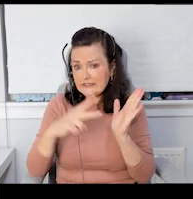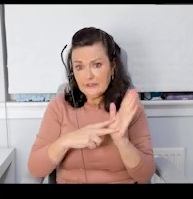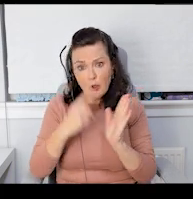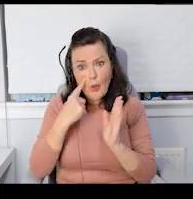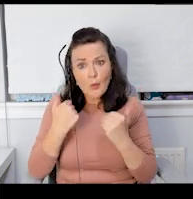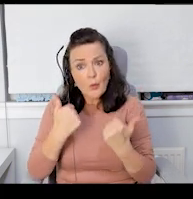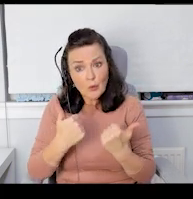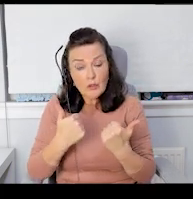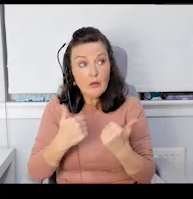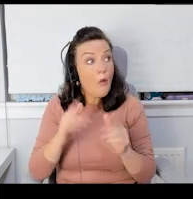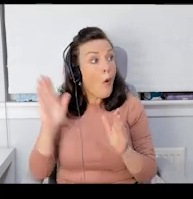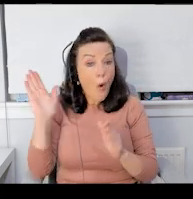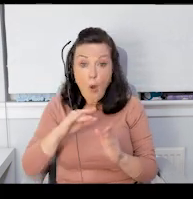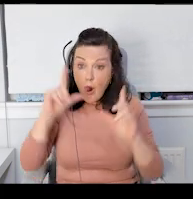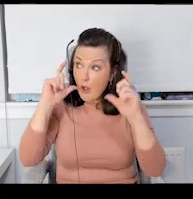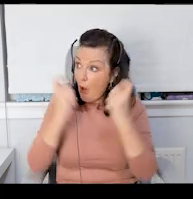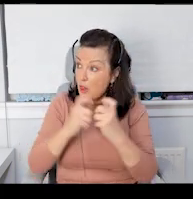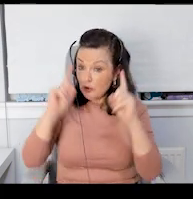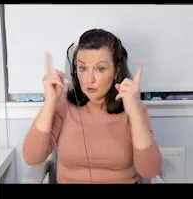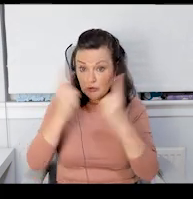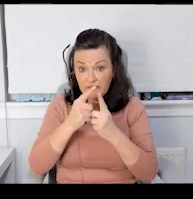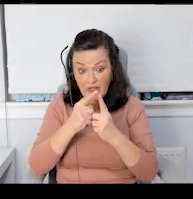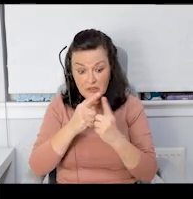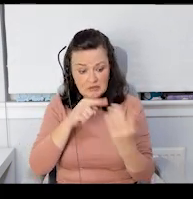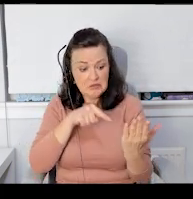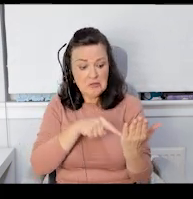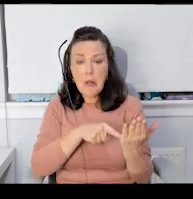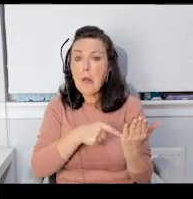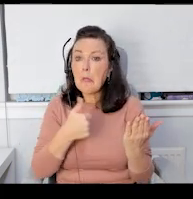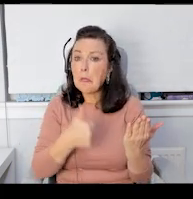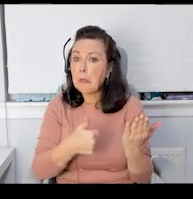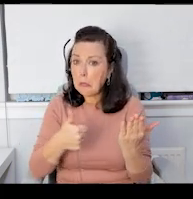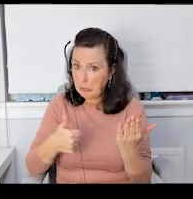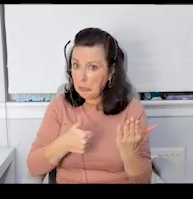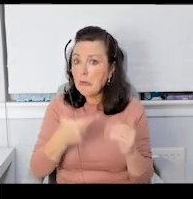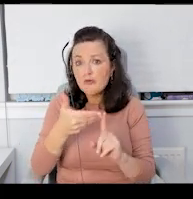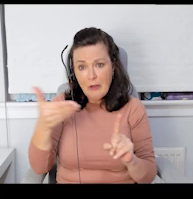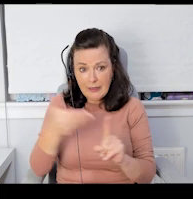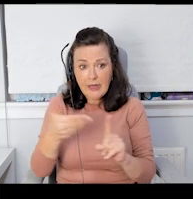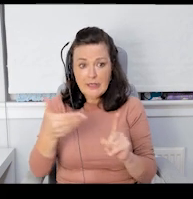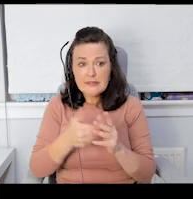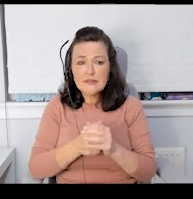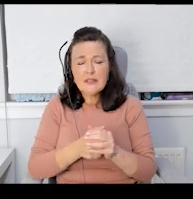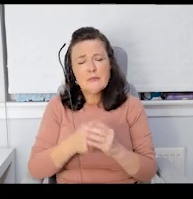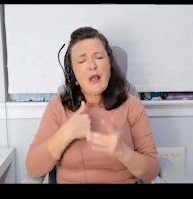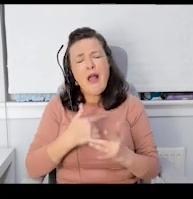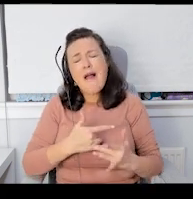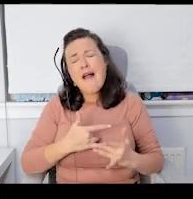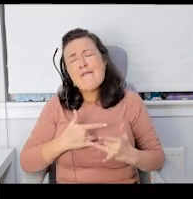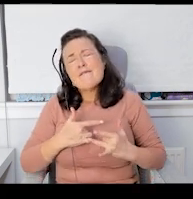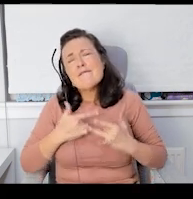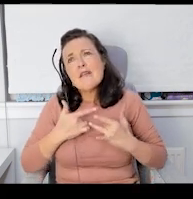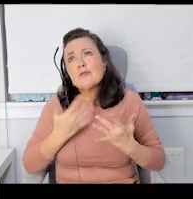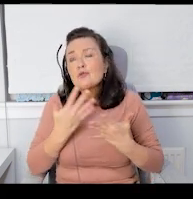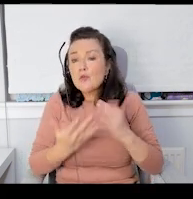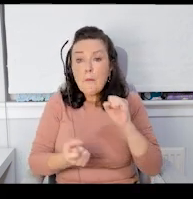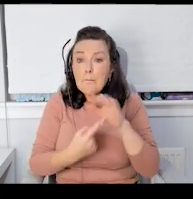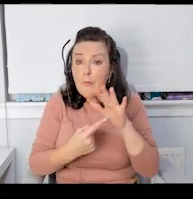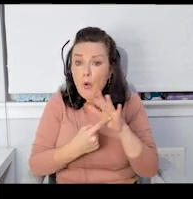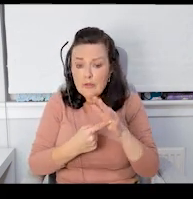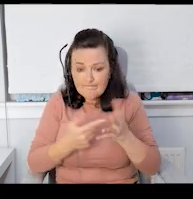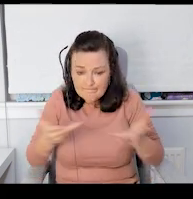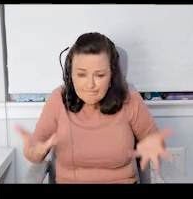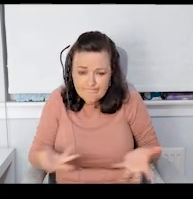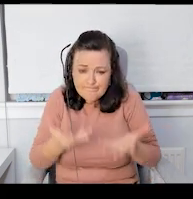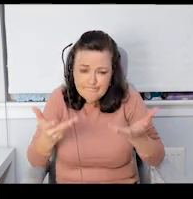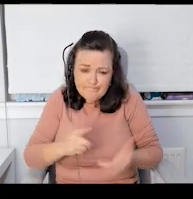and universities as an SQA hire. And more importantly, I think, is round about that meta skills development for young people, helping